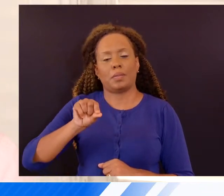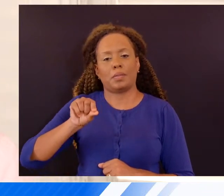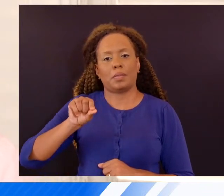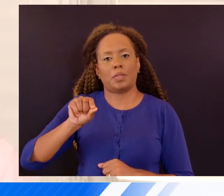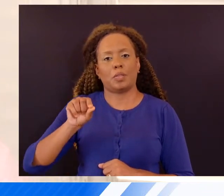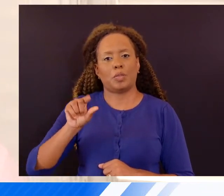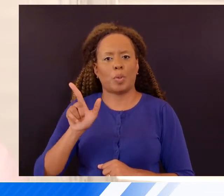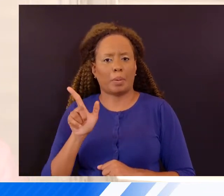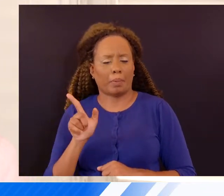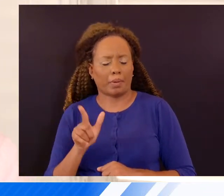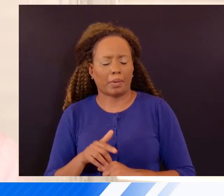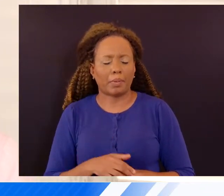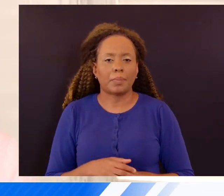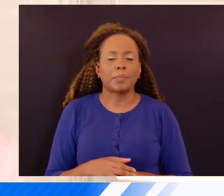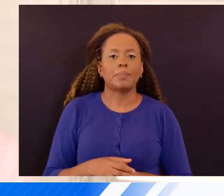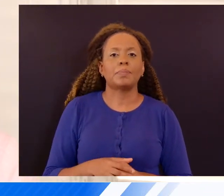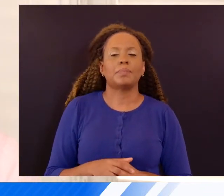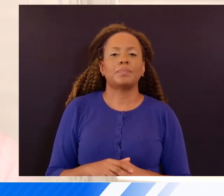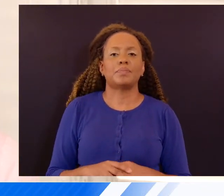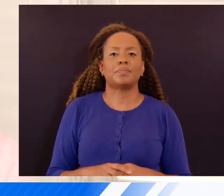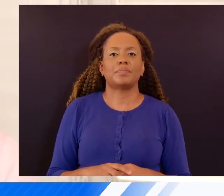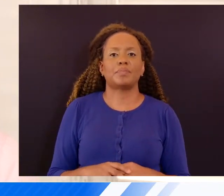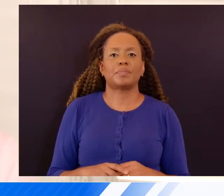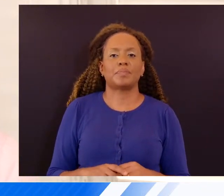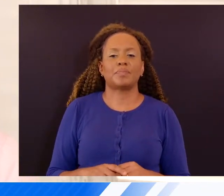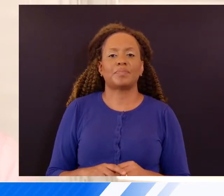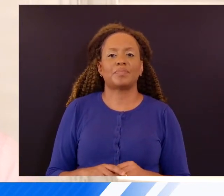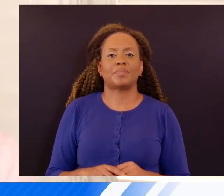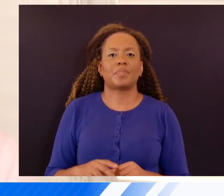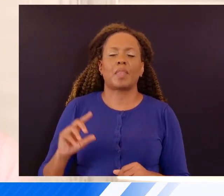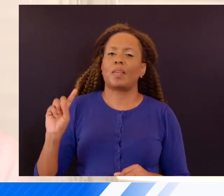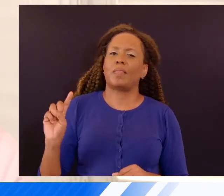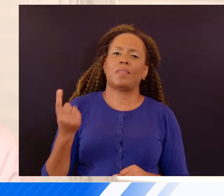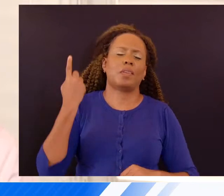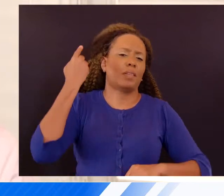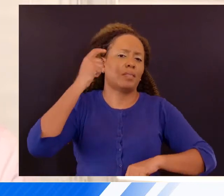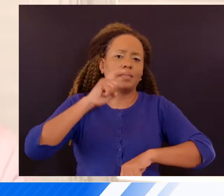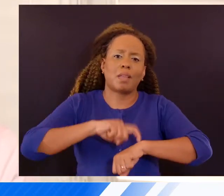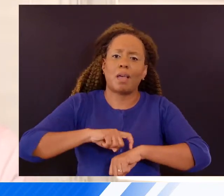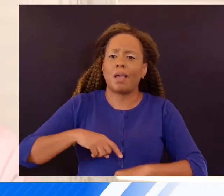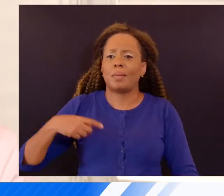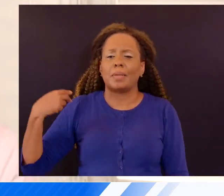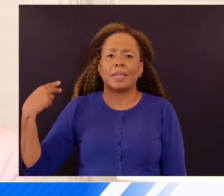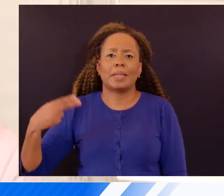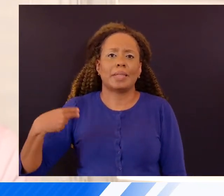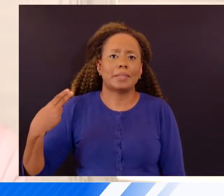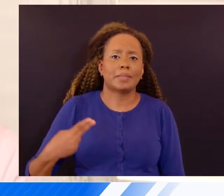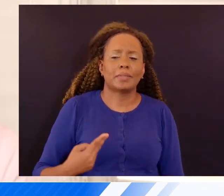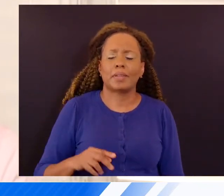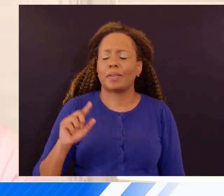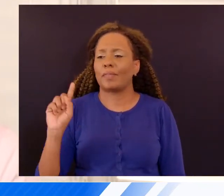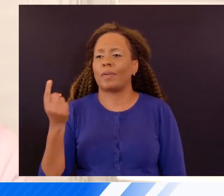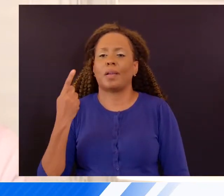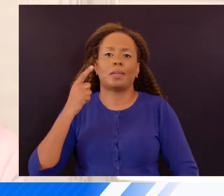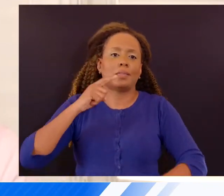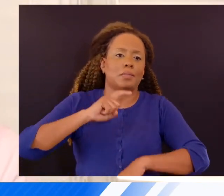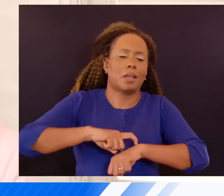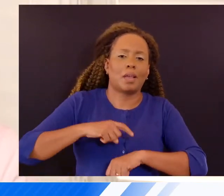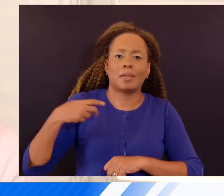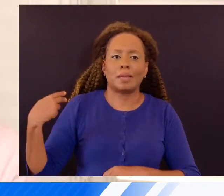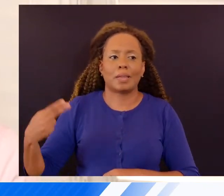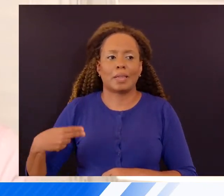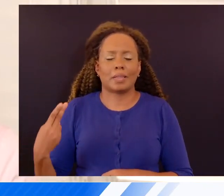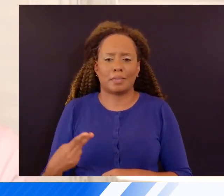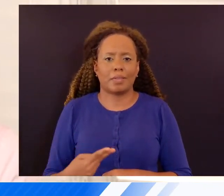For the first time in the history of the Caribbean Examinations Council, and given the fact that we have had